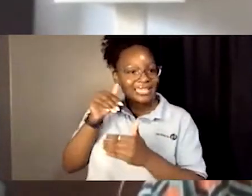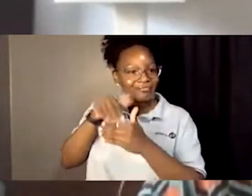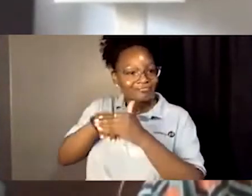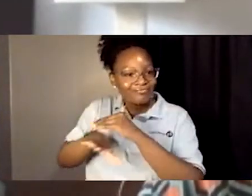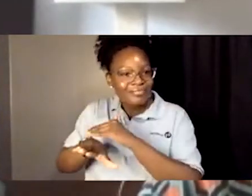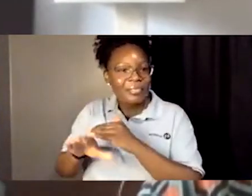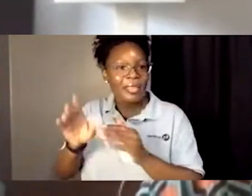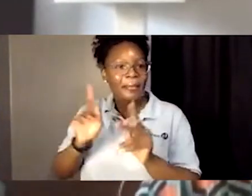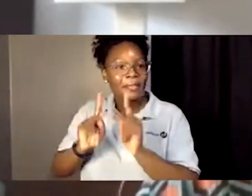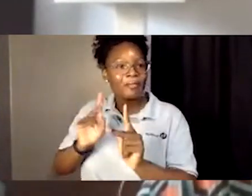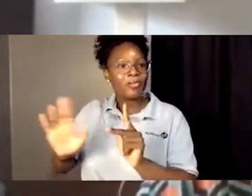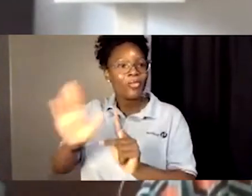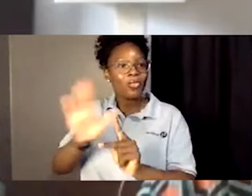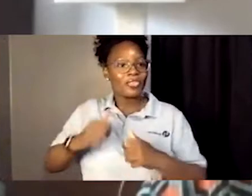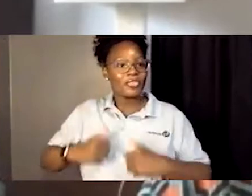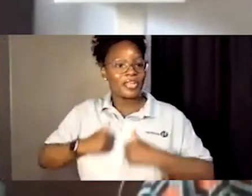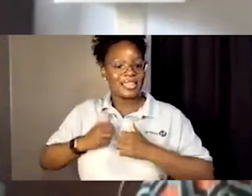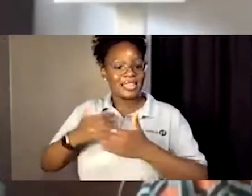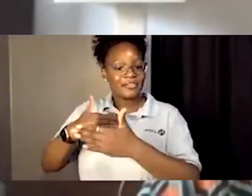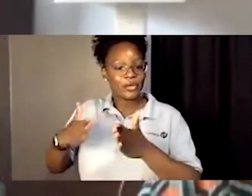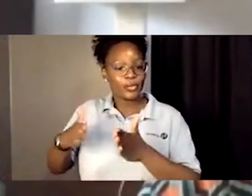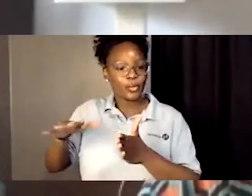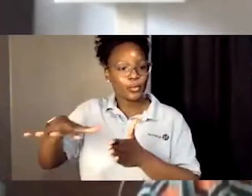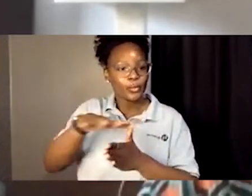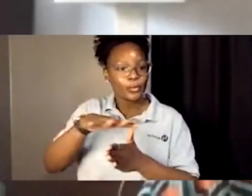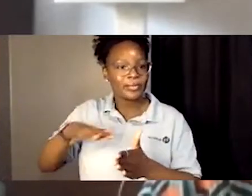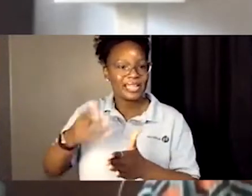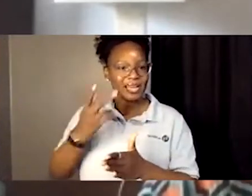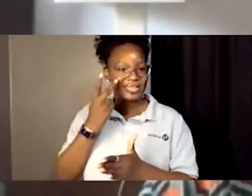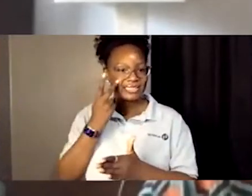bear witness to the